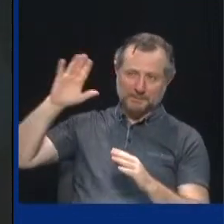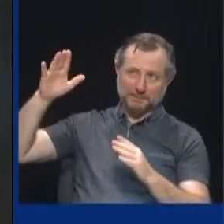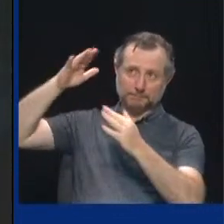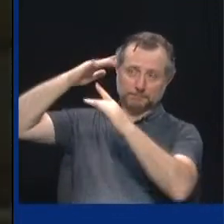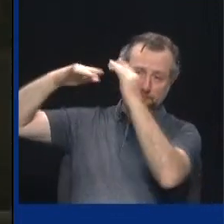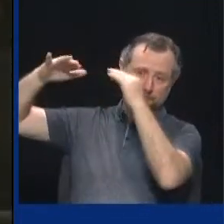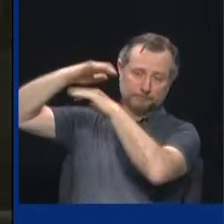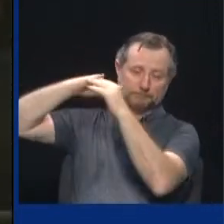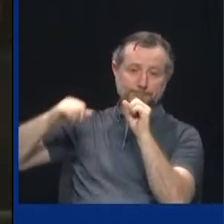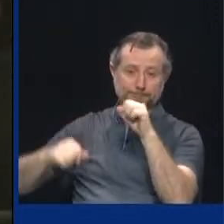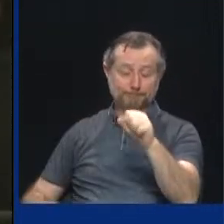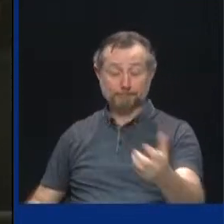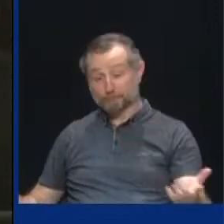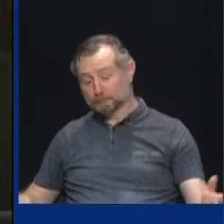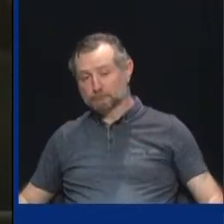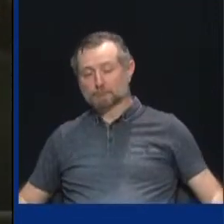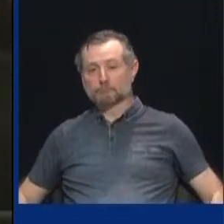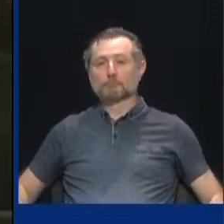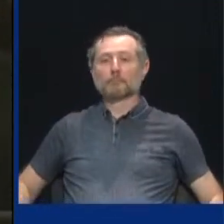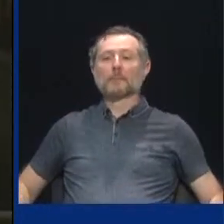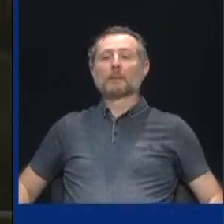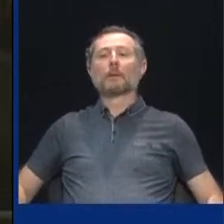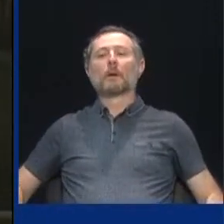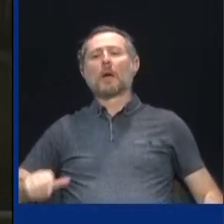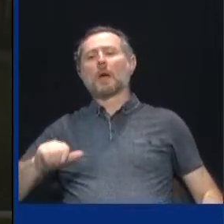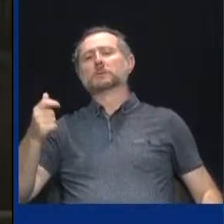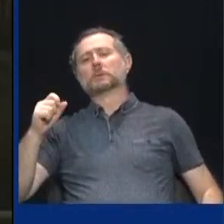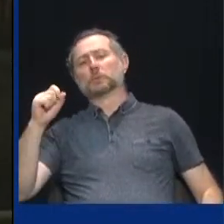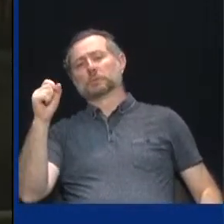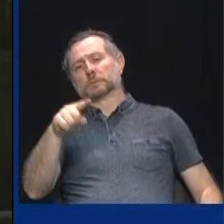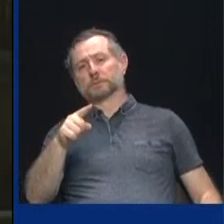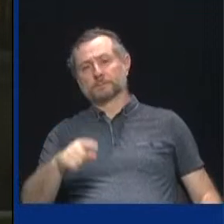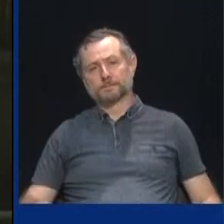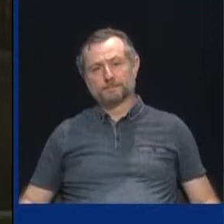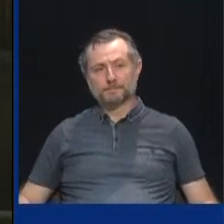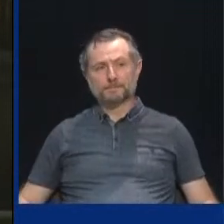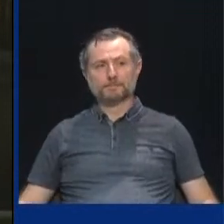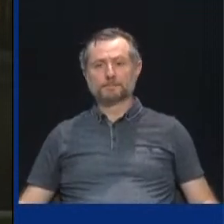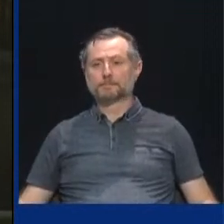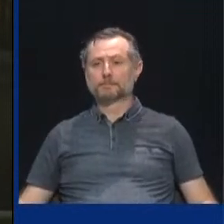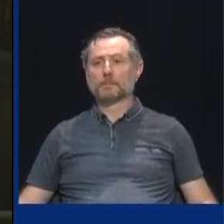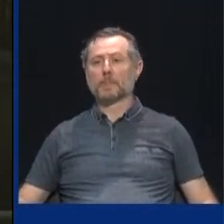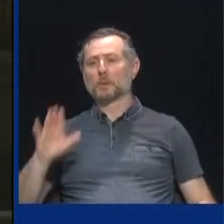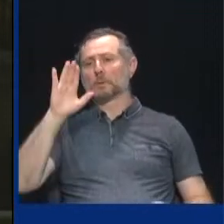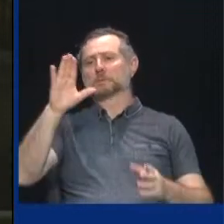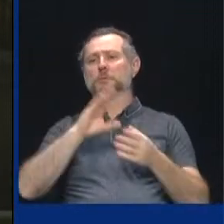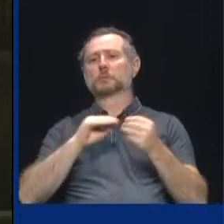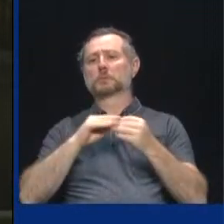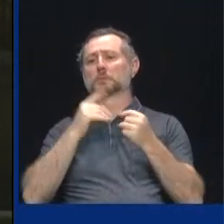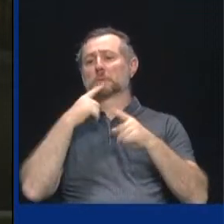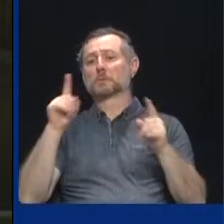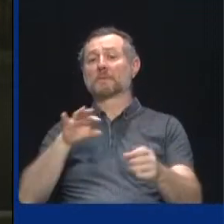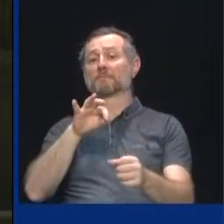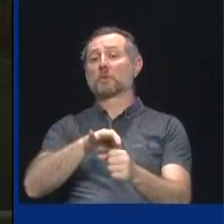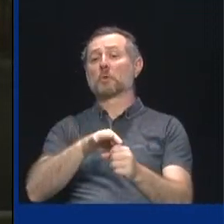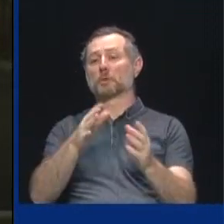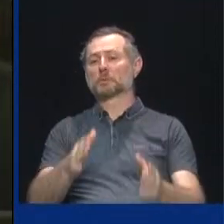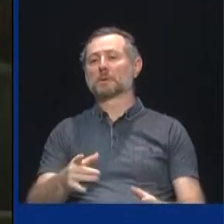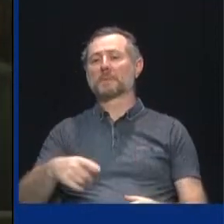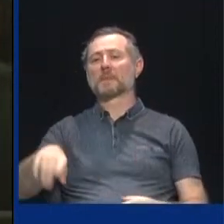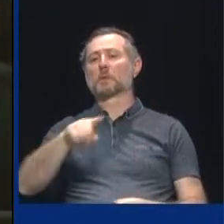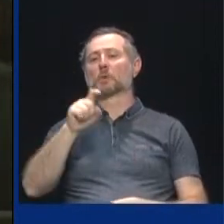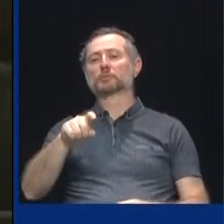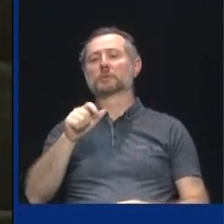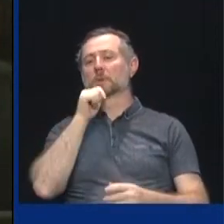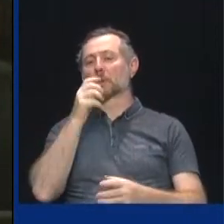Question? On the AG report, is your message to voters then that they should not trust the outcome of the